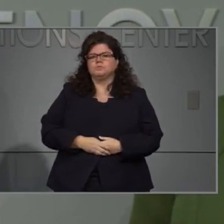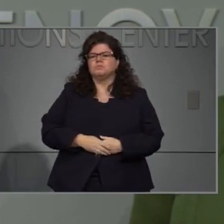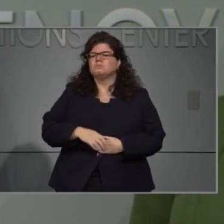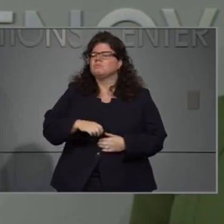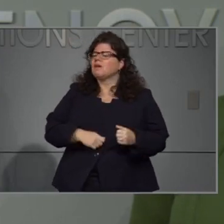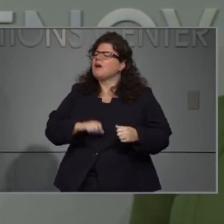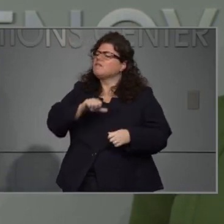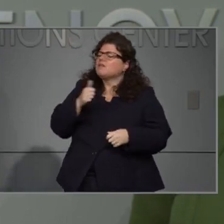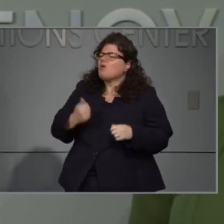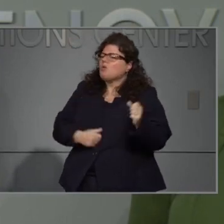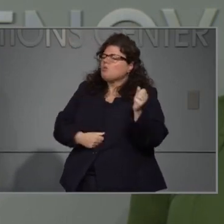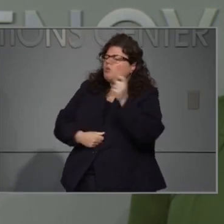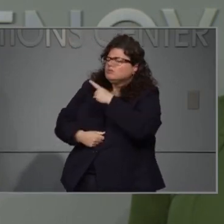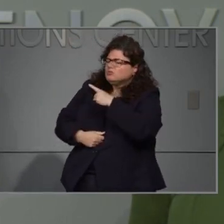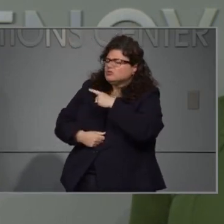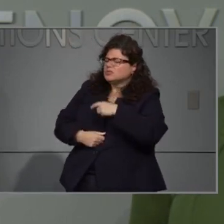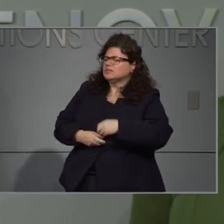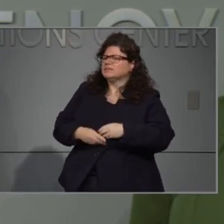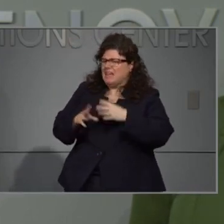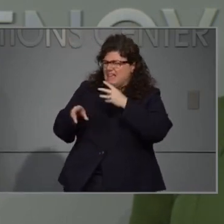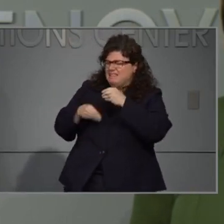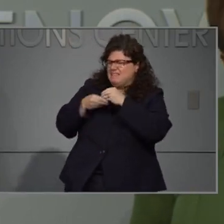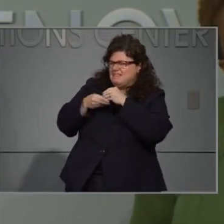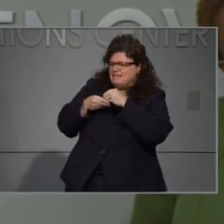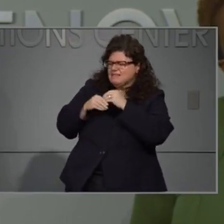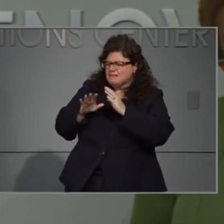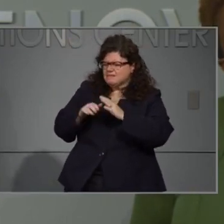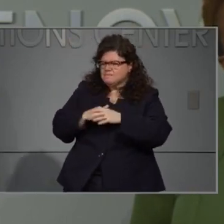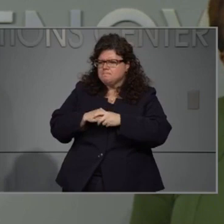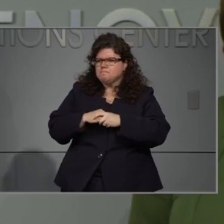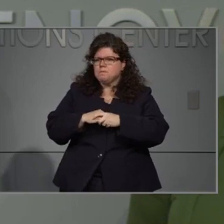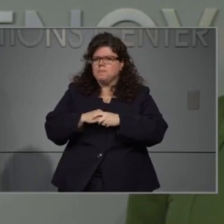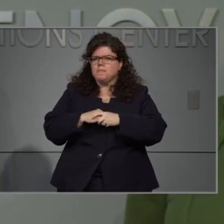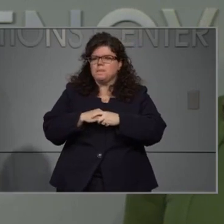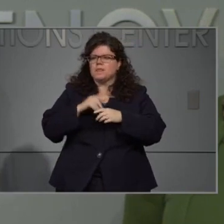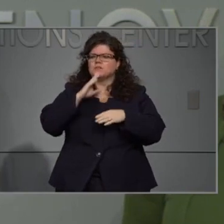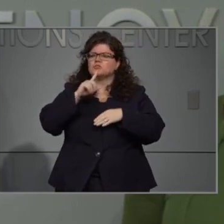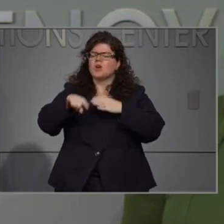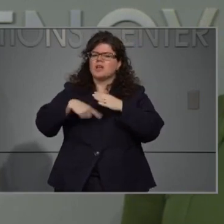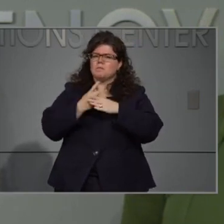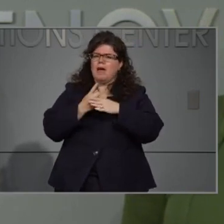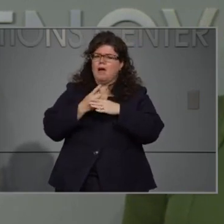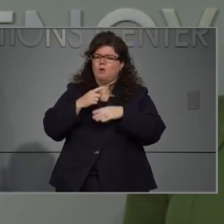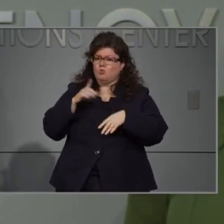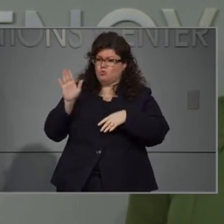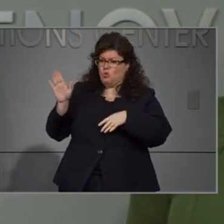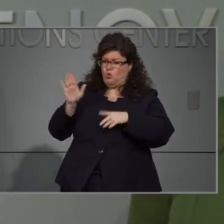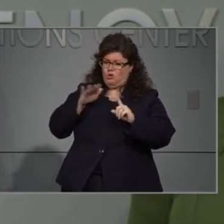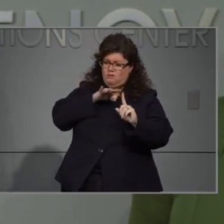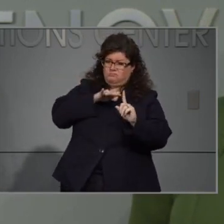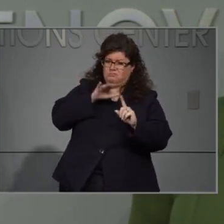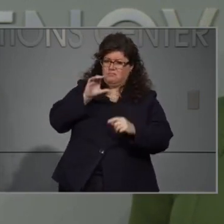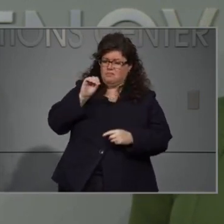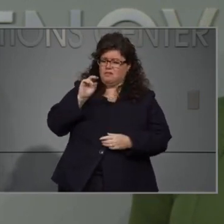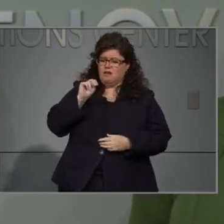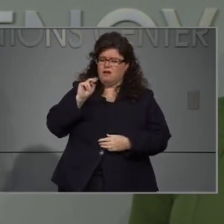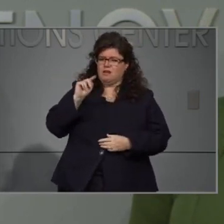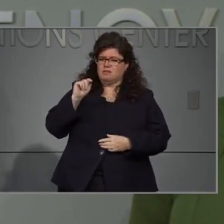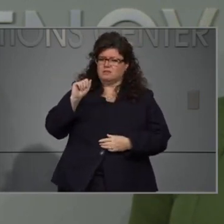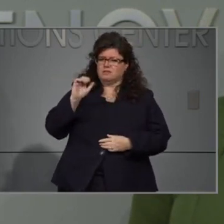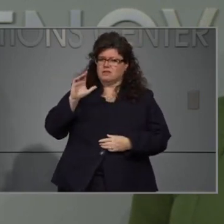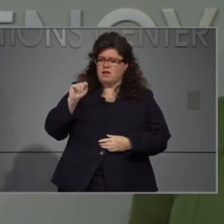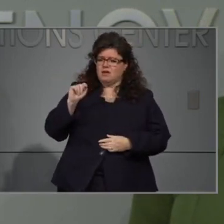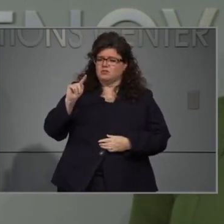Hey, yes, thanks. So a quick follow-up on this in terms of the contact tracing that's been done. The website